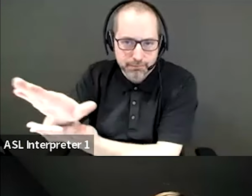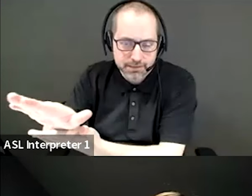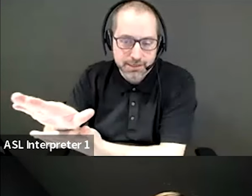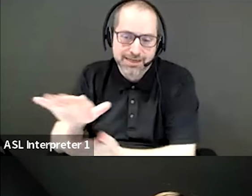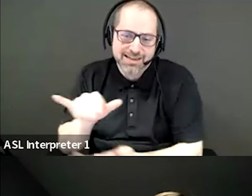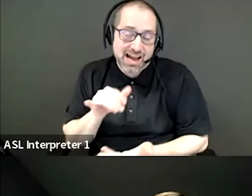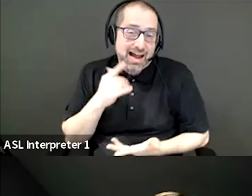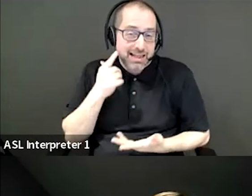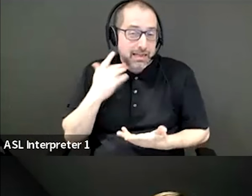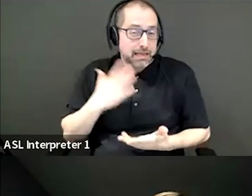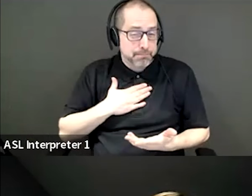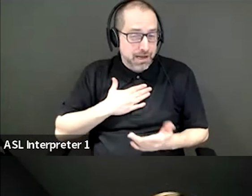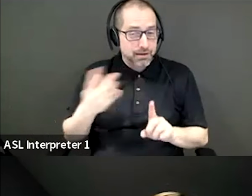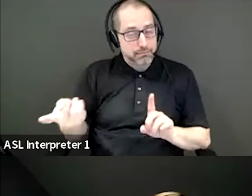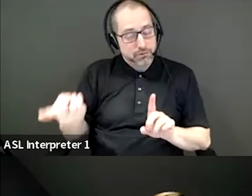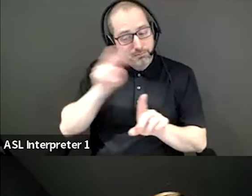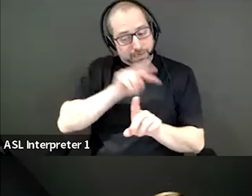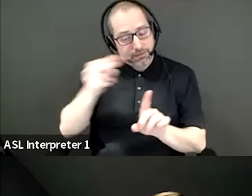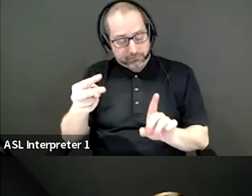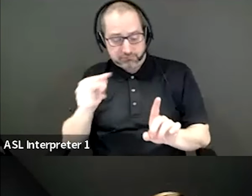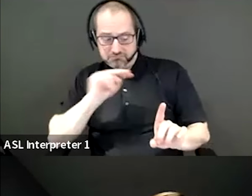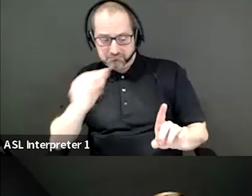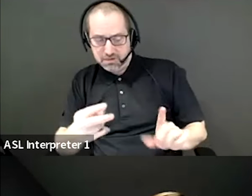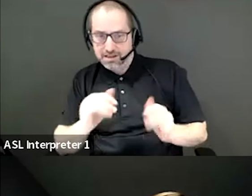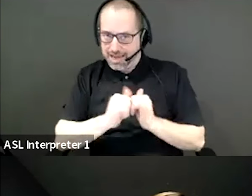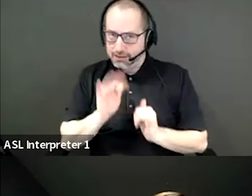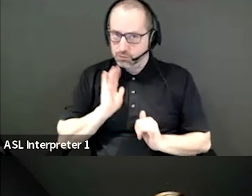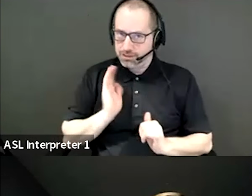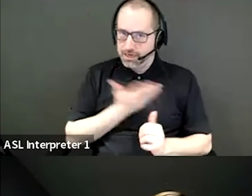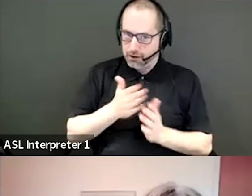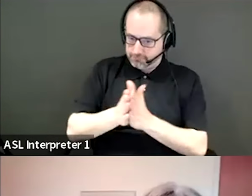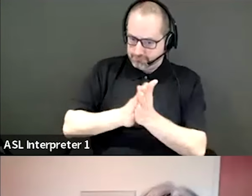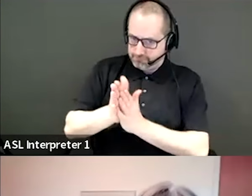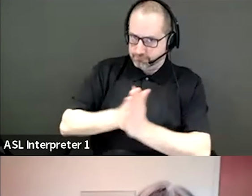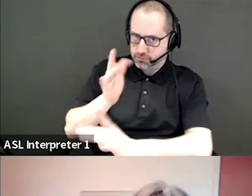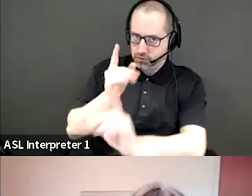that's from my perspective, one of the things we were really striving for.